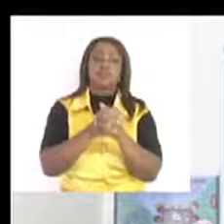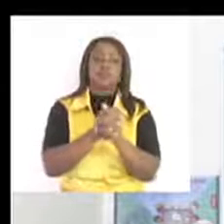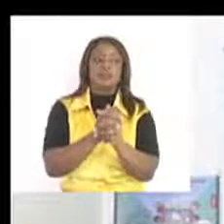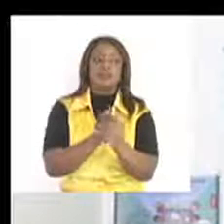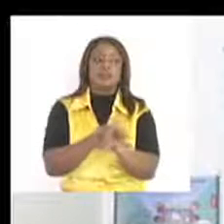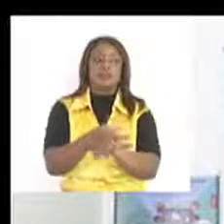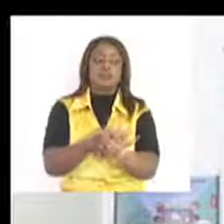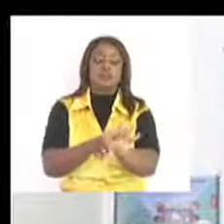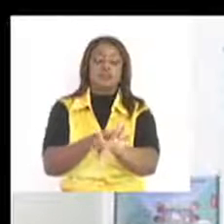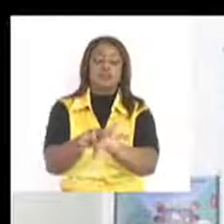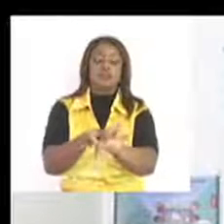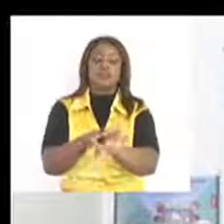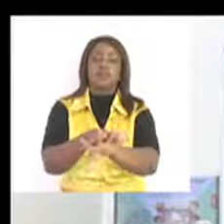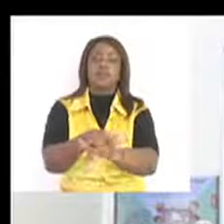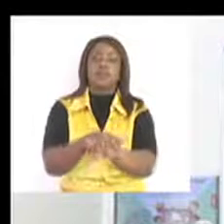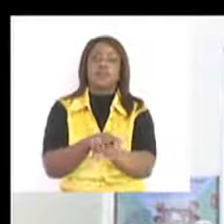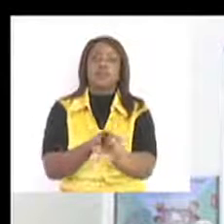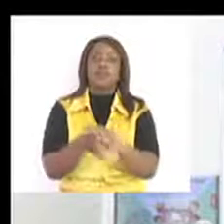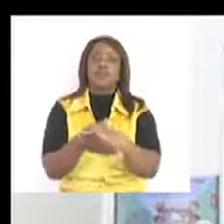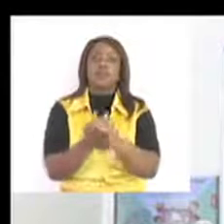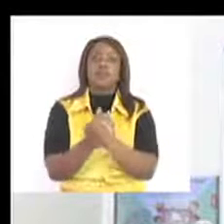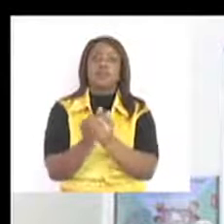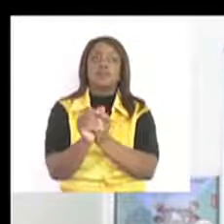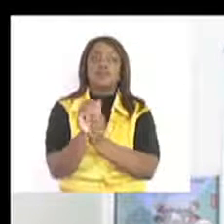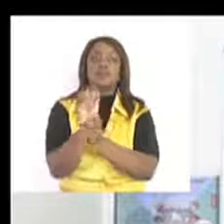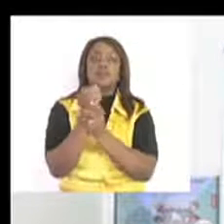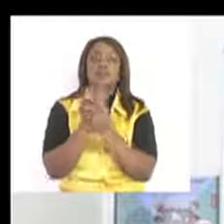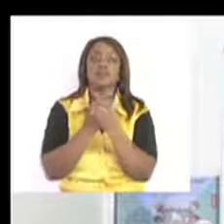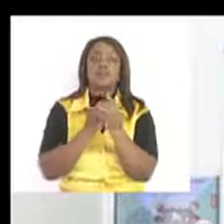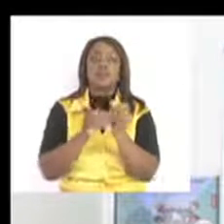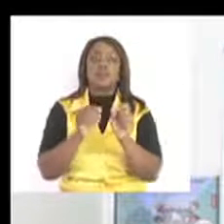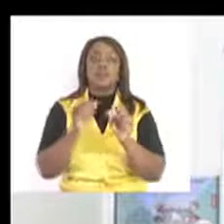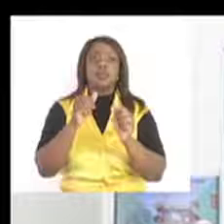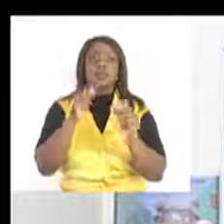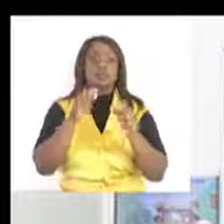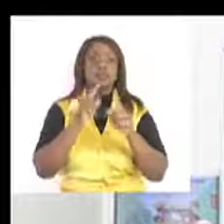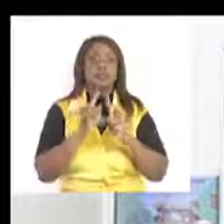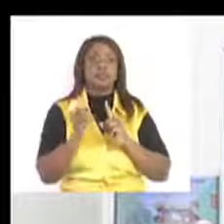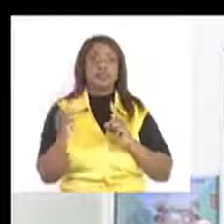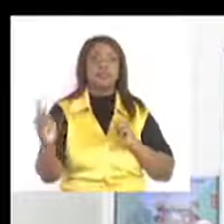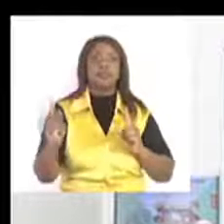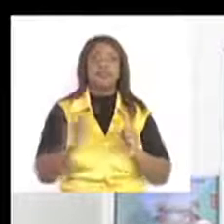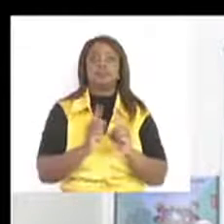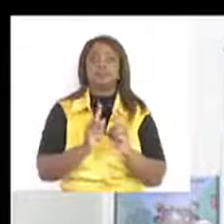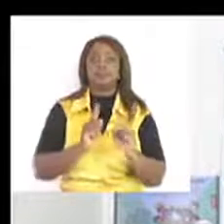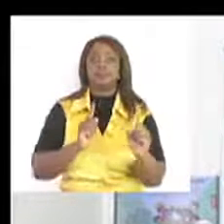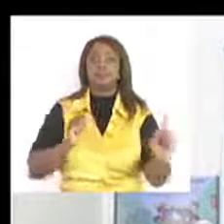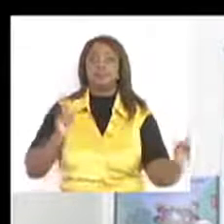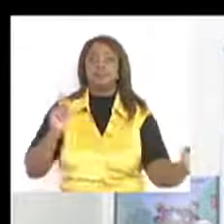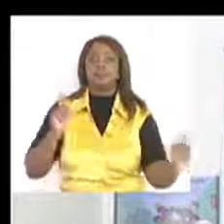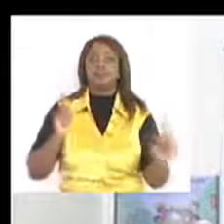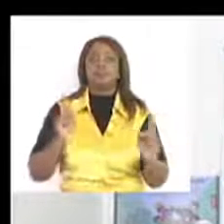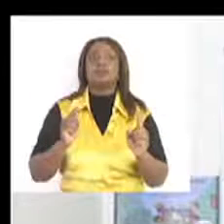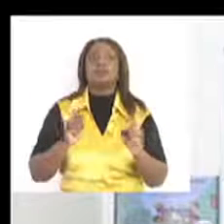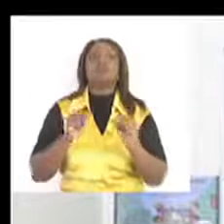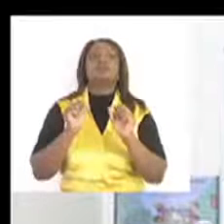are sanitized, observing the social distance by stretching out.